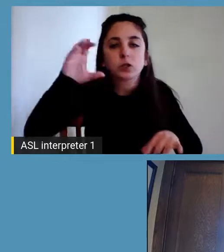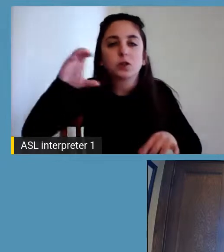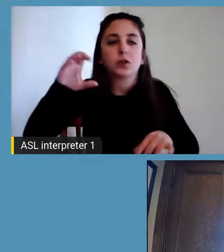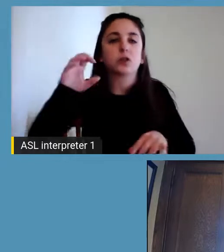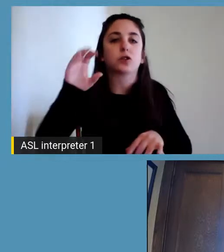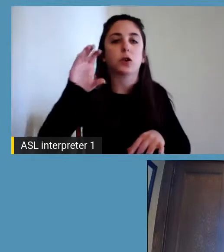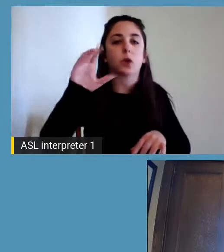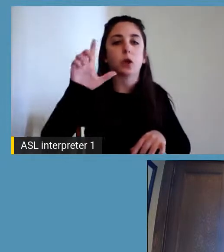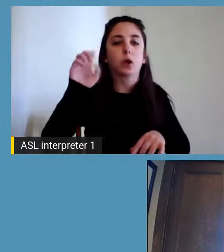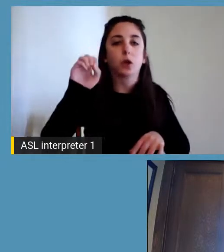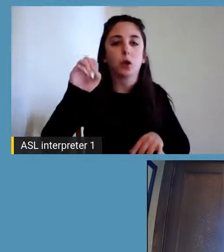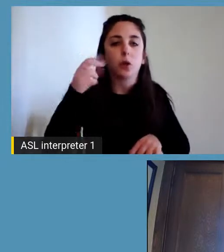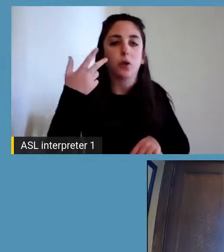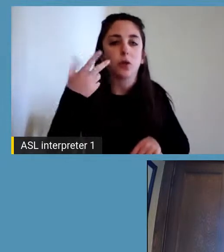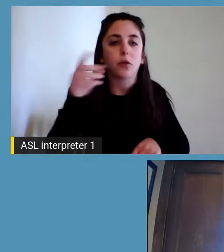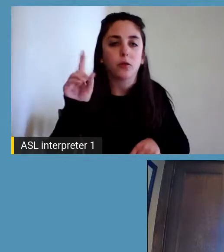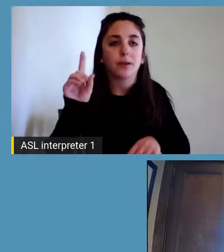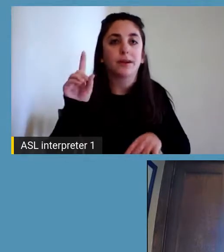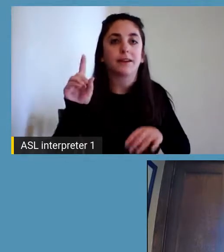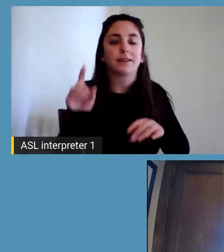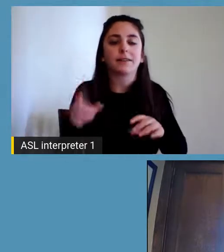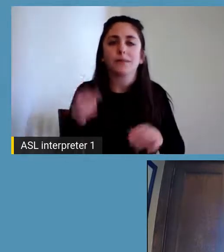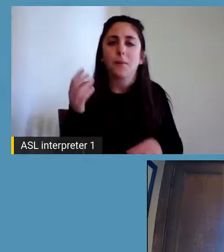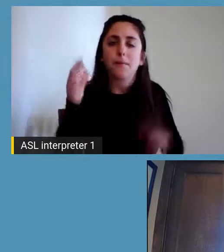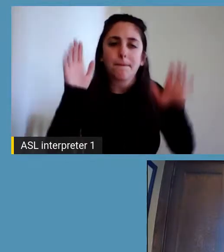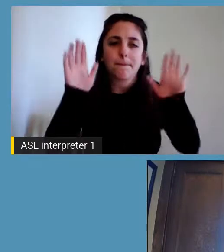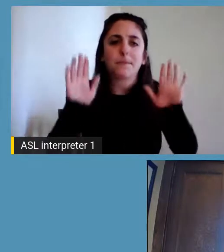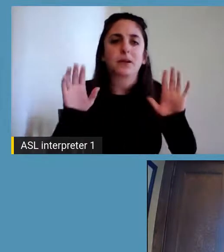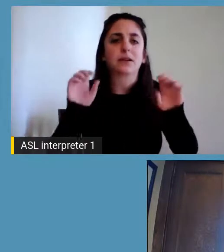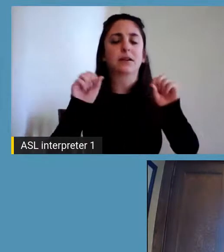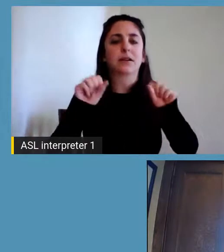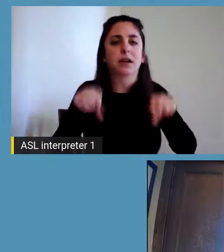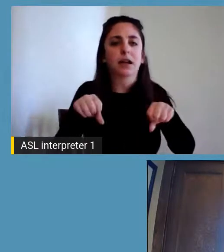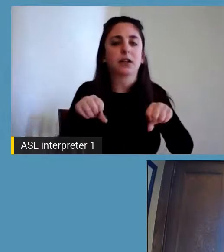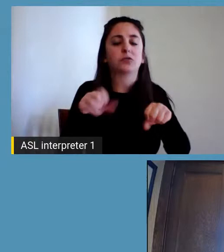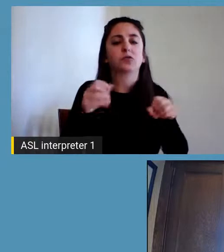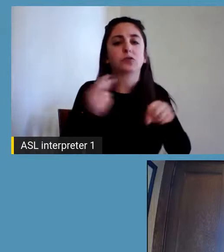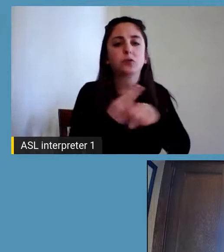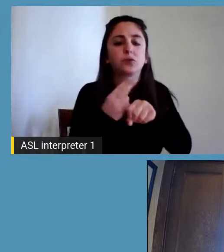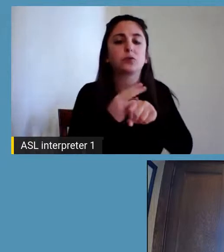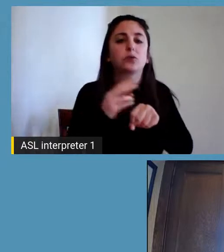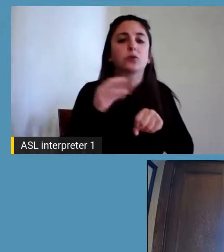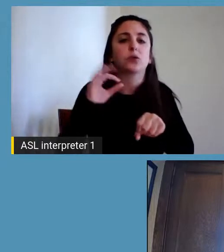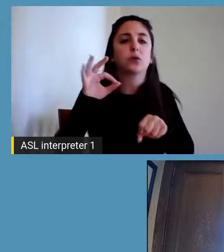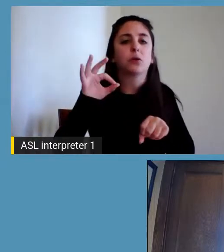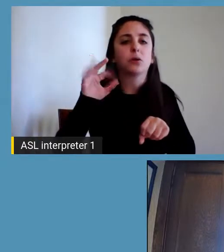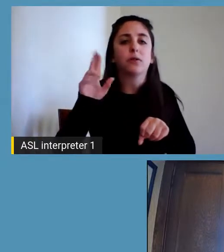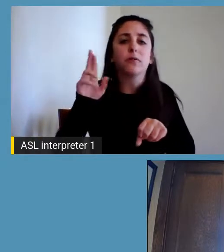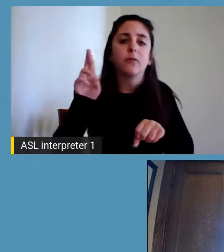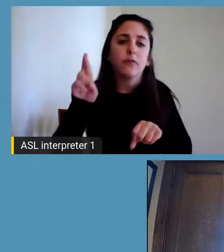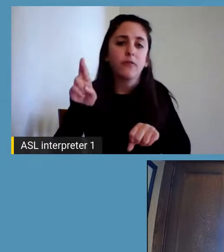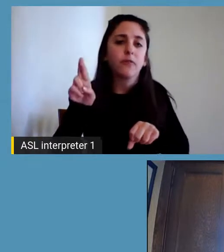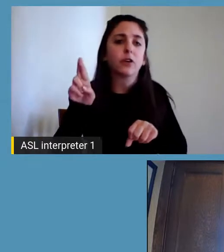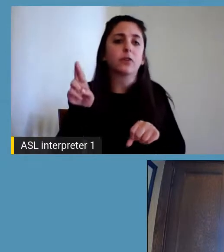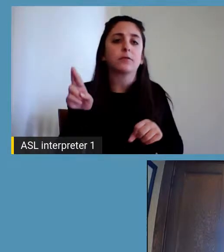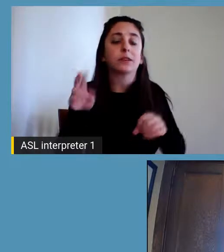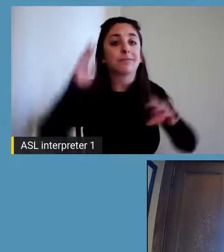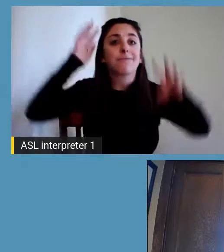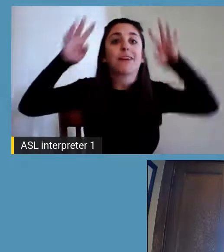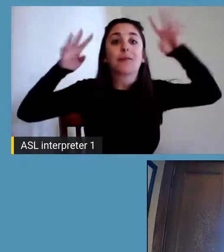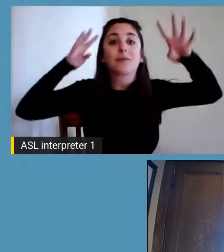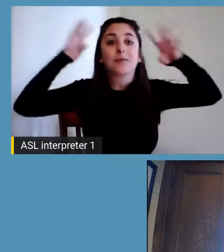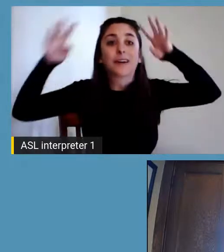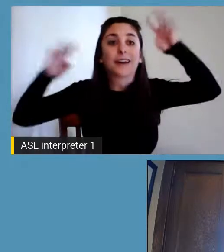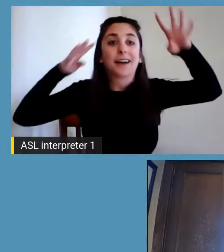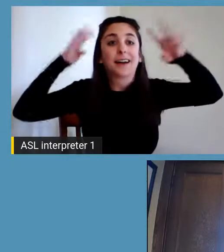You can recreate fur. It's up to your imagination on how far you want to take it. And